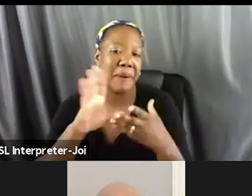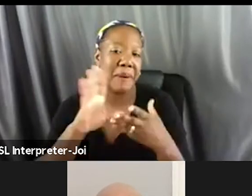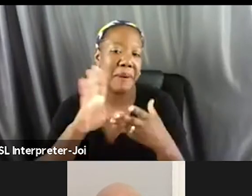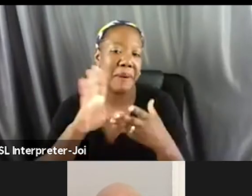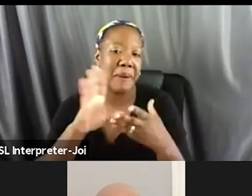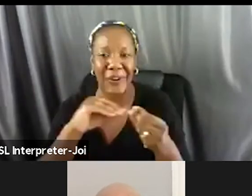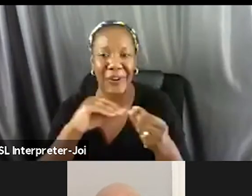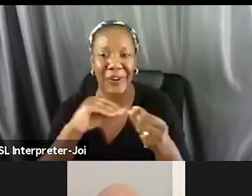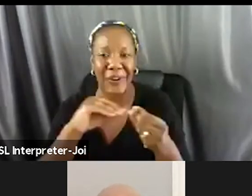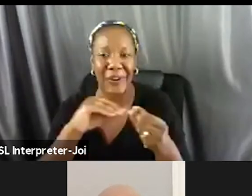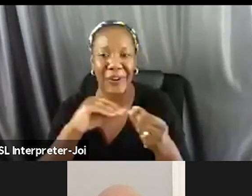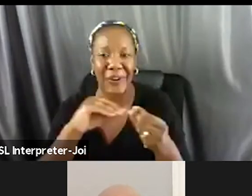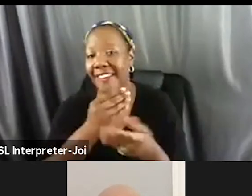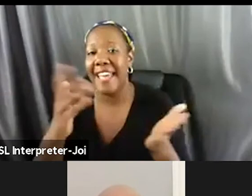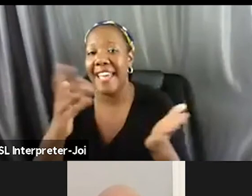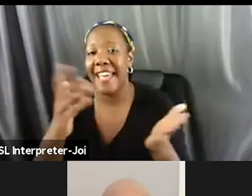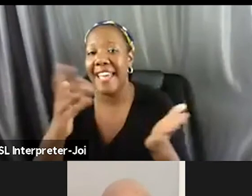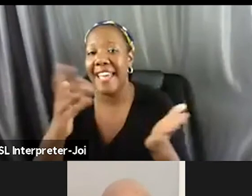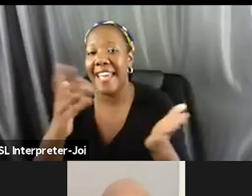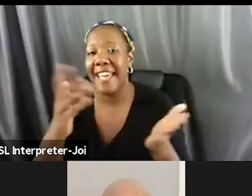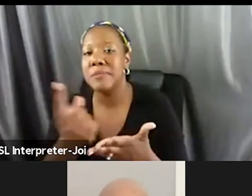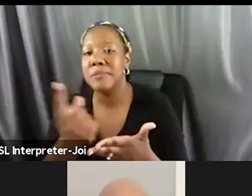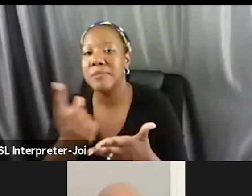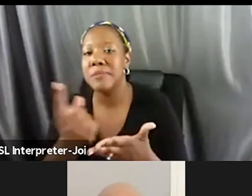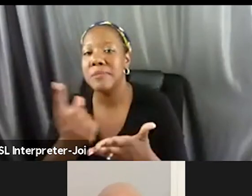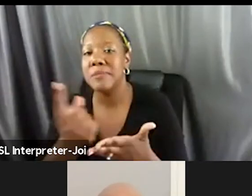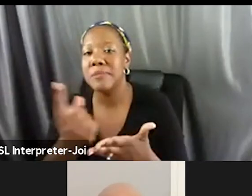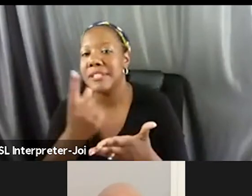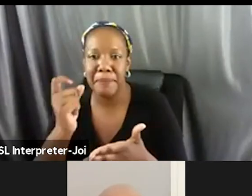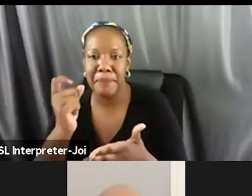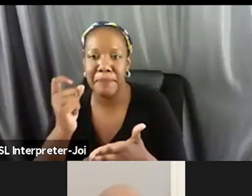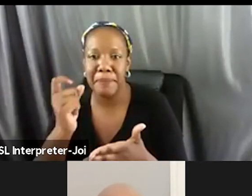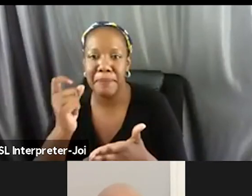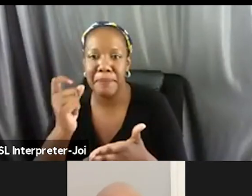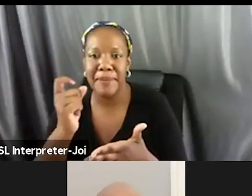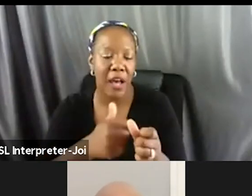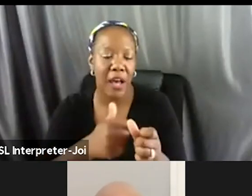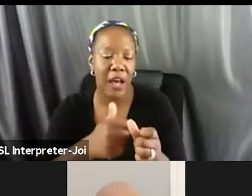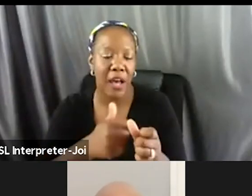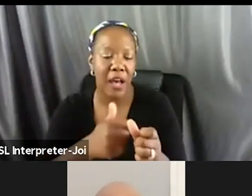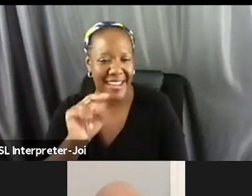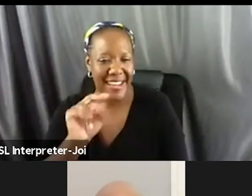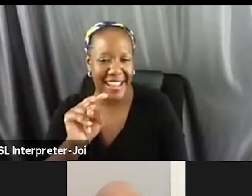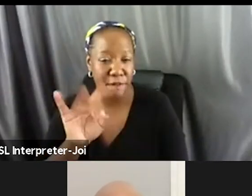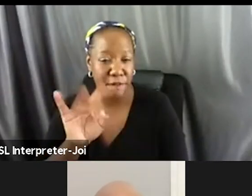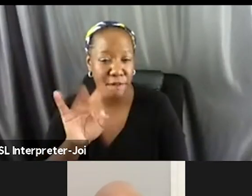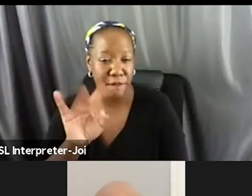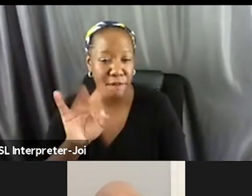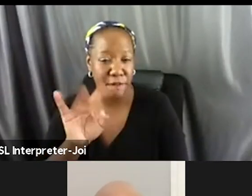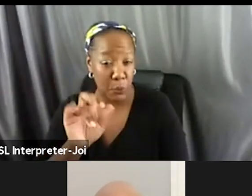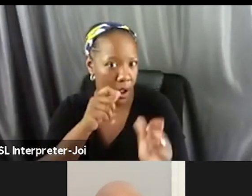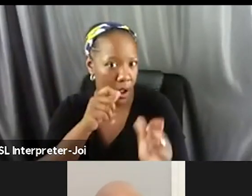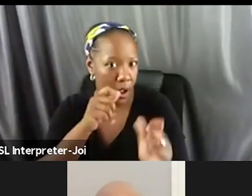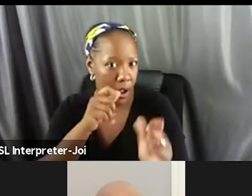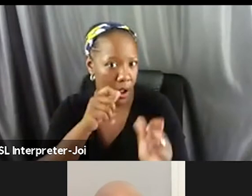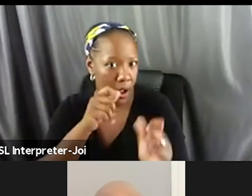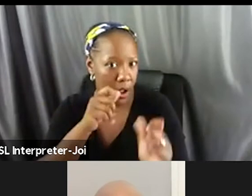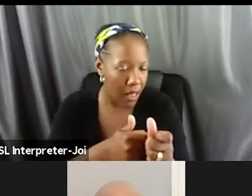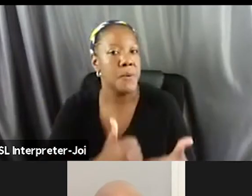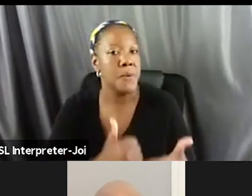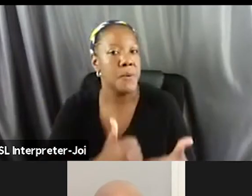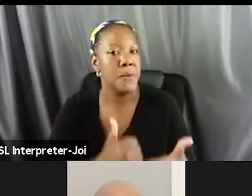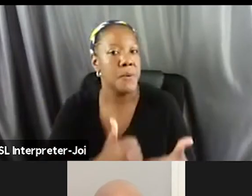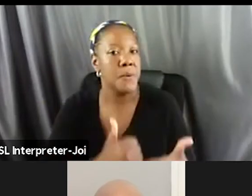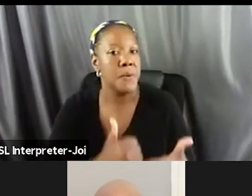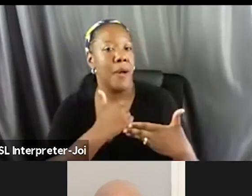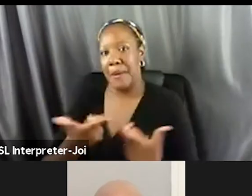help them, because I followed an influencer and that helped me. And now I love that I can continue to be like, let me